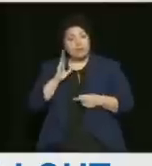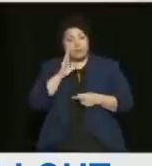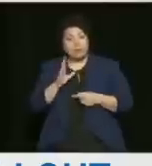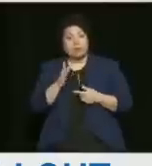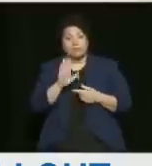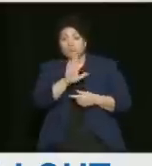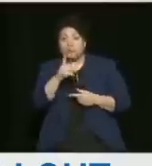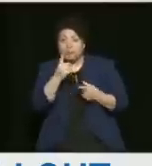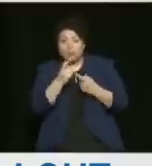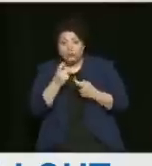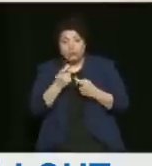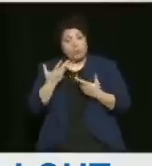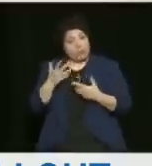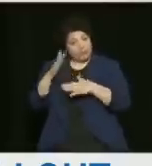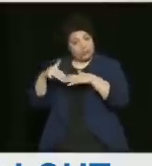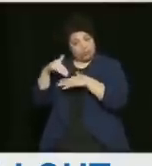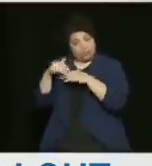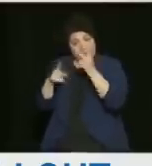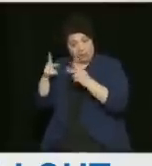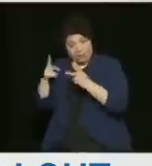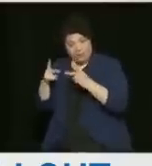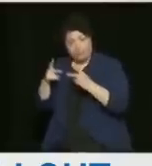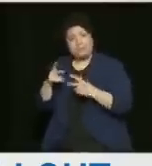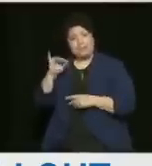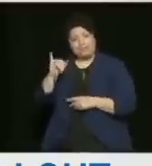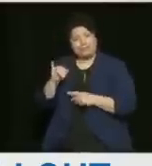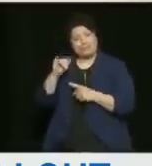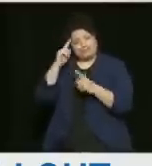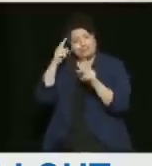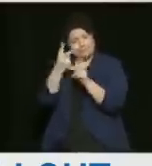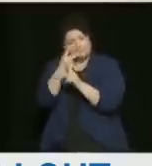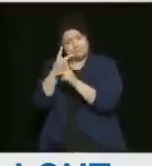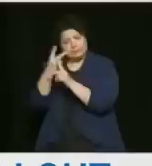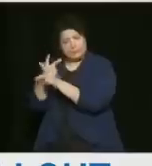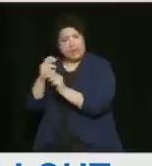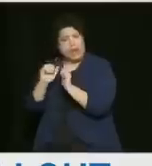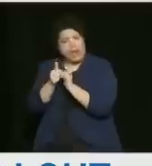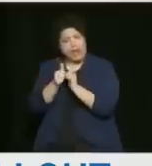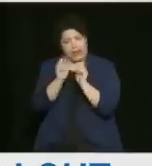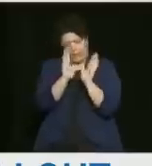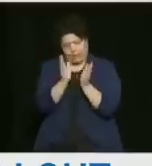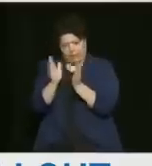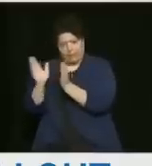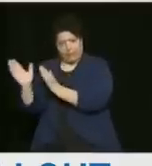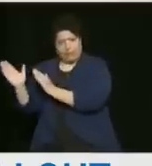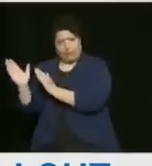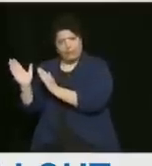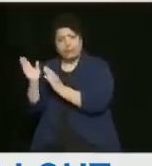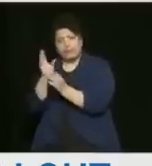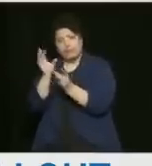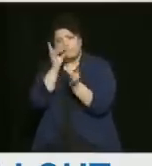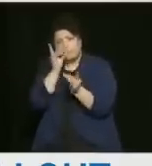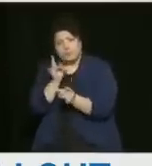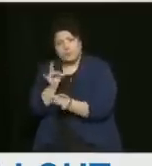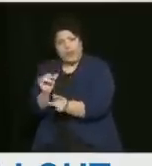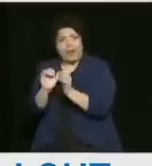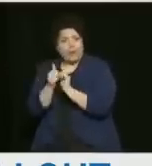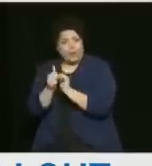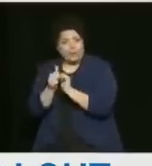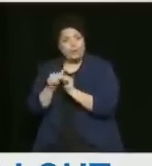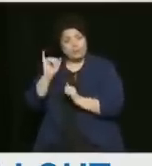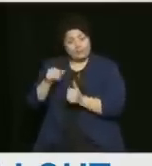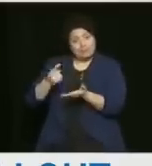so on, those are part of some of the practical considerations, because the final point I'll make is that it's been a point of discussion at the